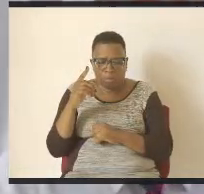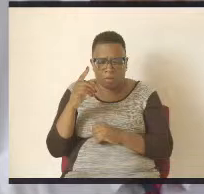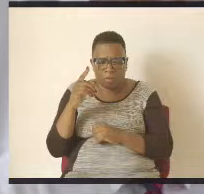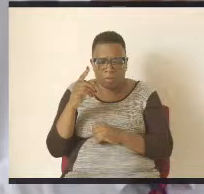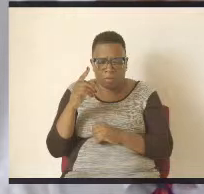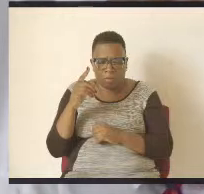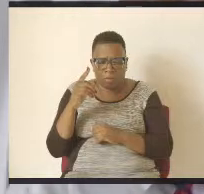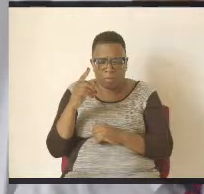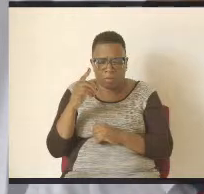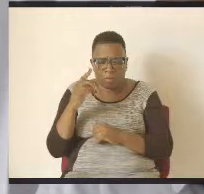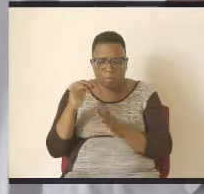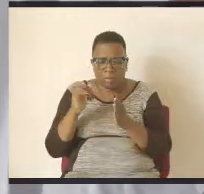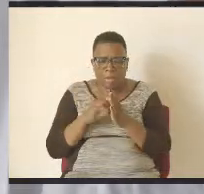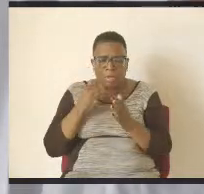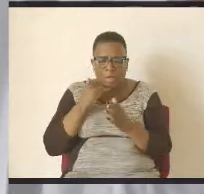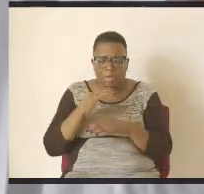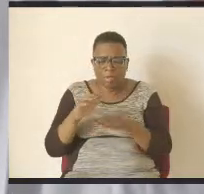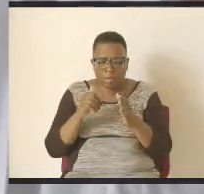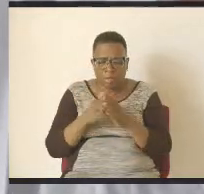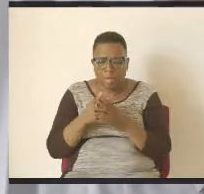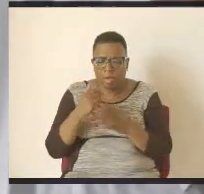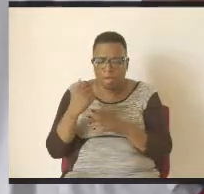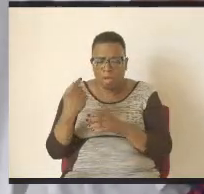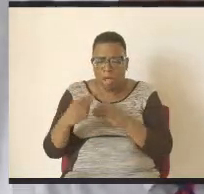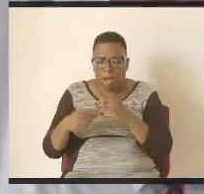have done for us.